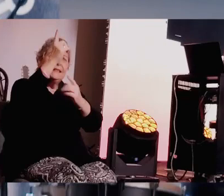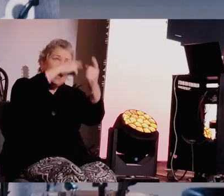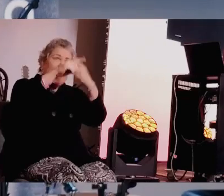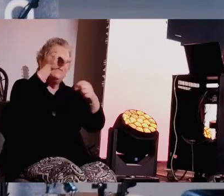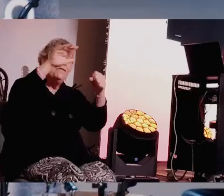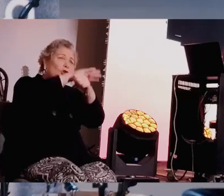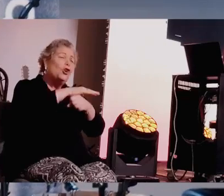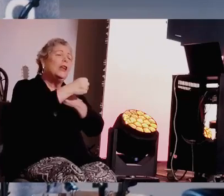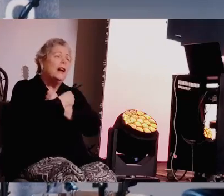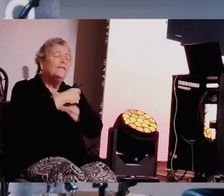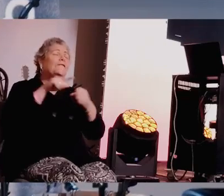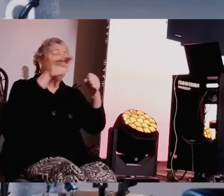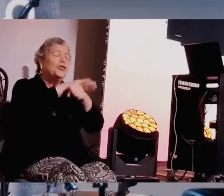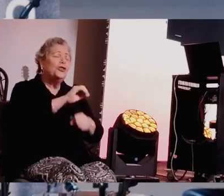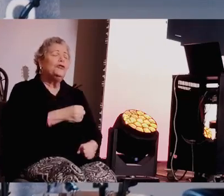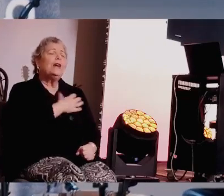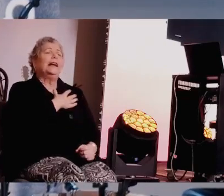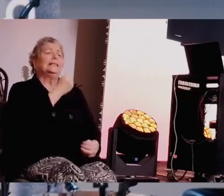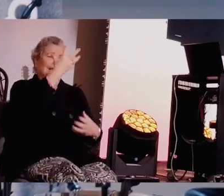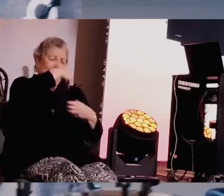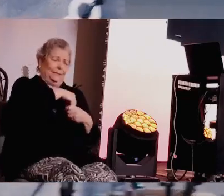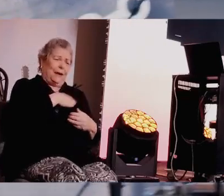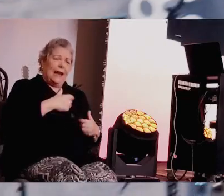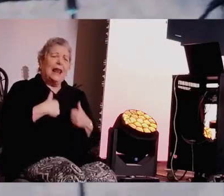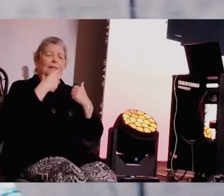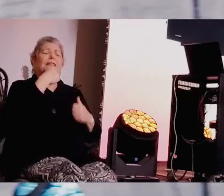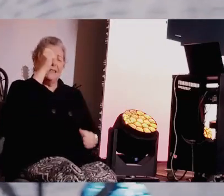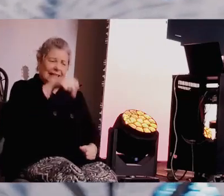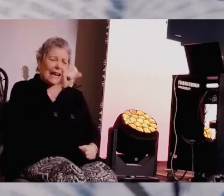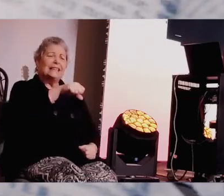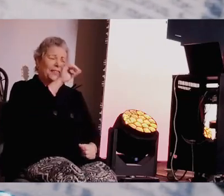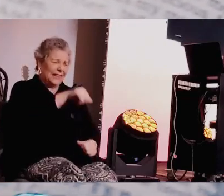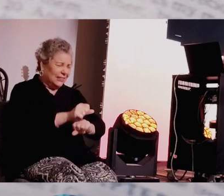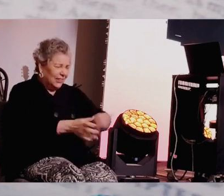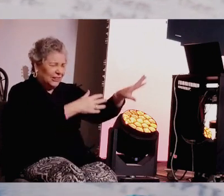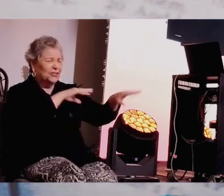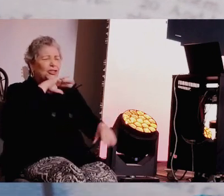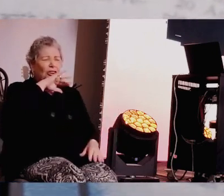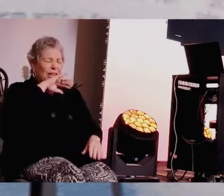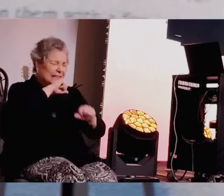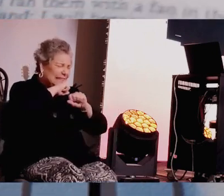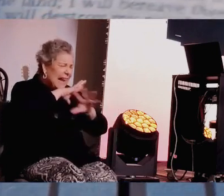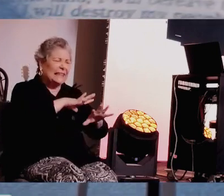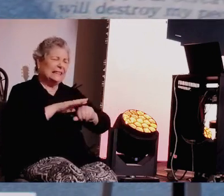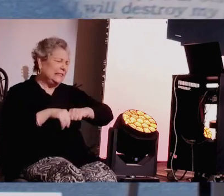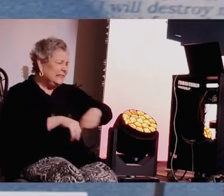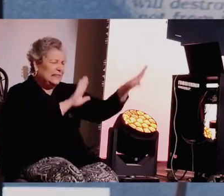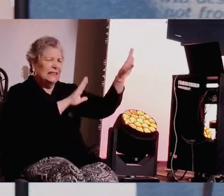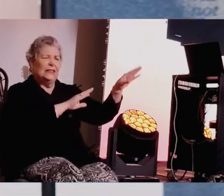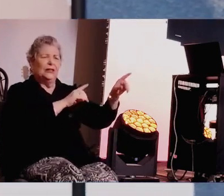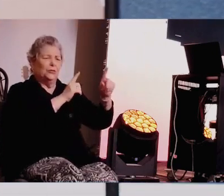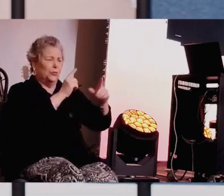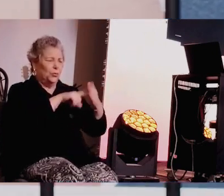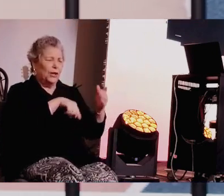full love, in full grace, and intersected my life and said, yes, these are dirty, and yes, these are nasty, and yes, what you walked out, it